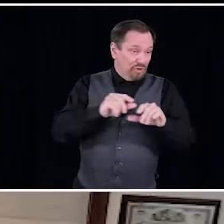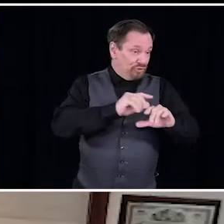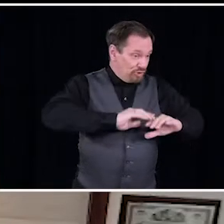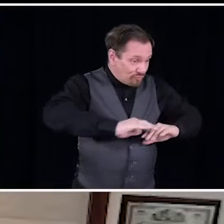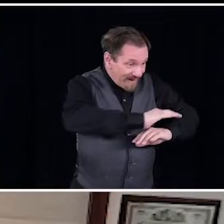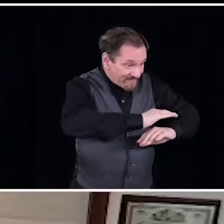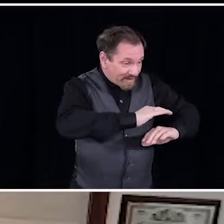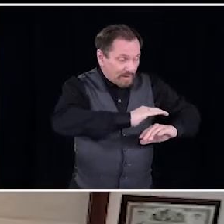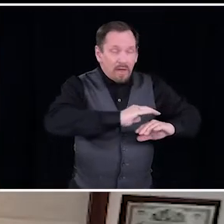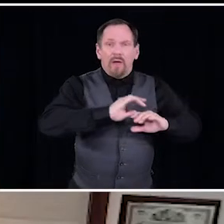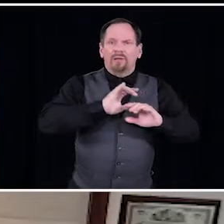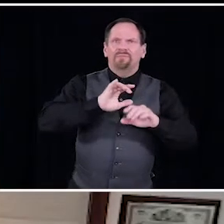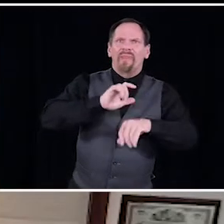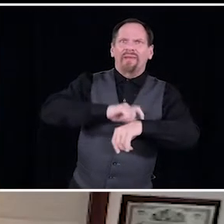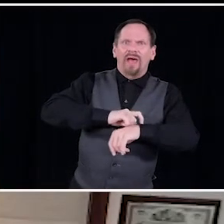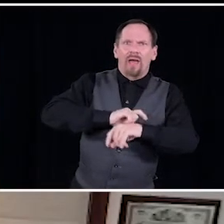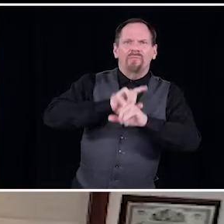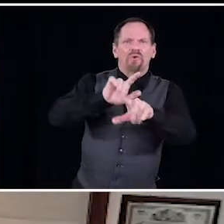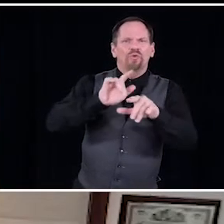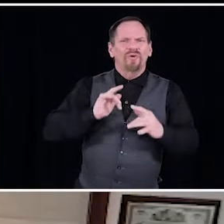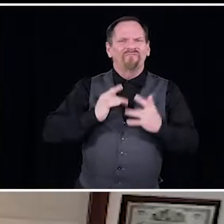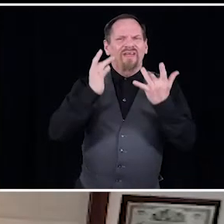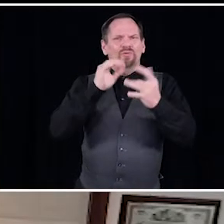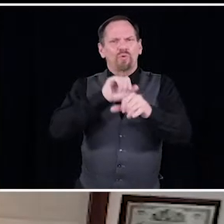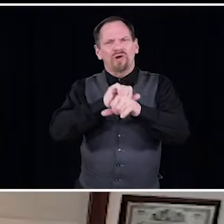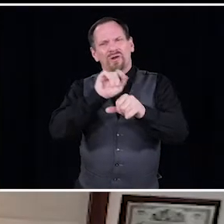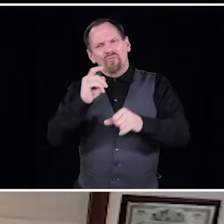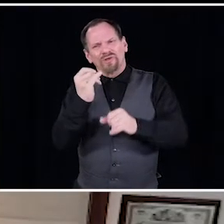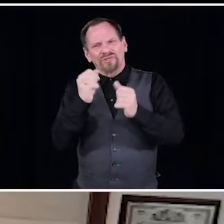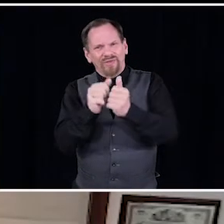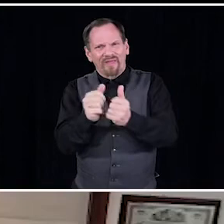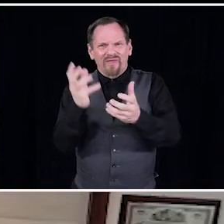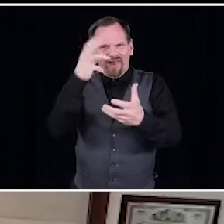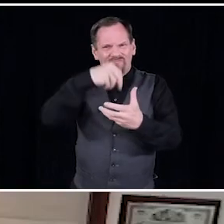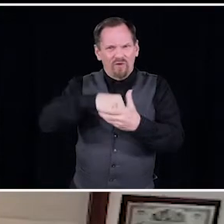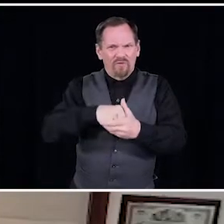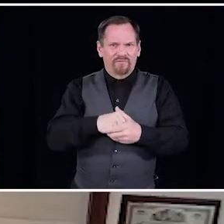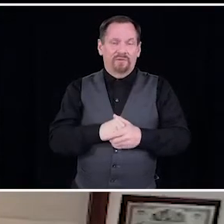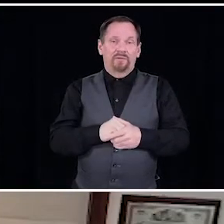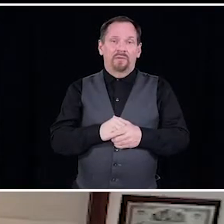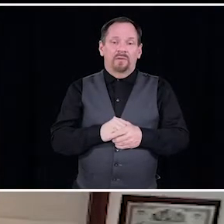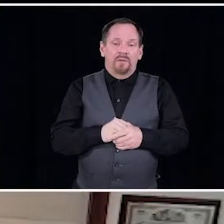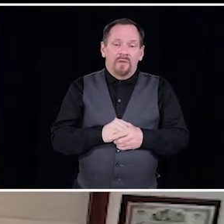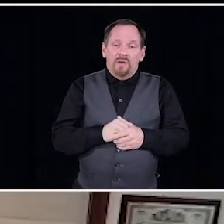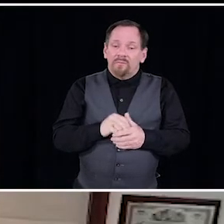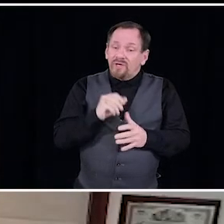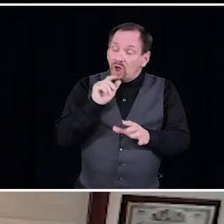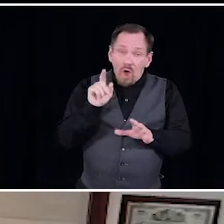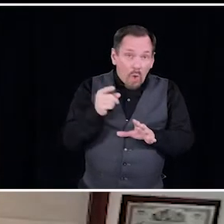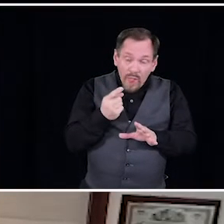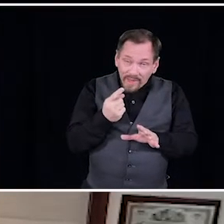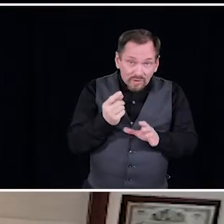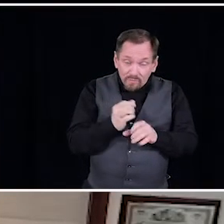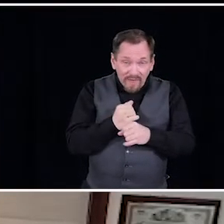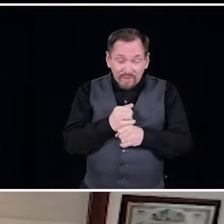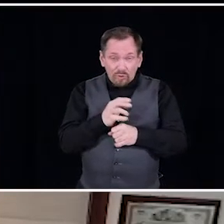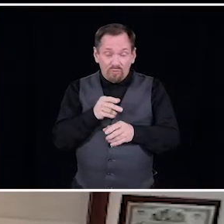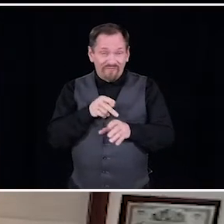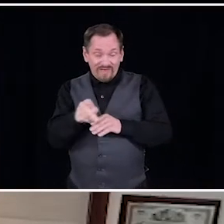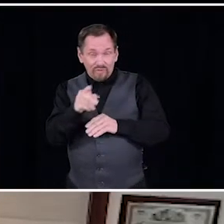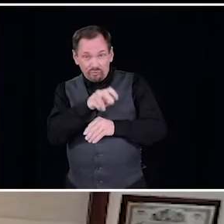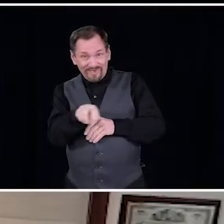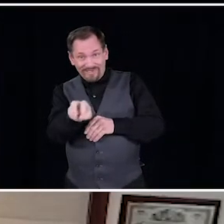Spend the time, go to events, work on a project together, get involved. But not just to ease your